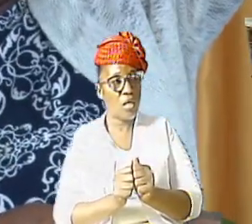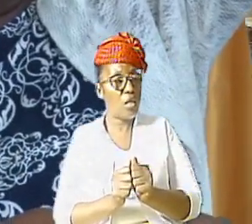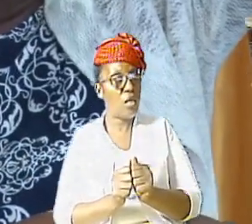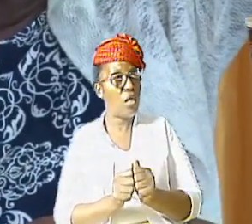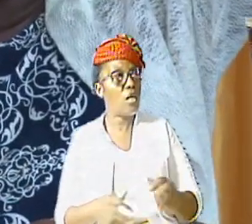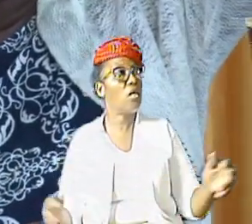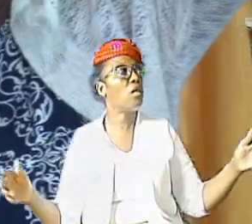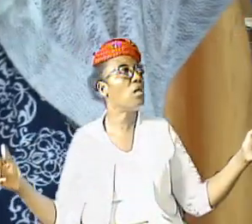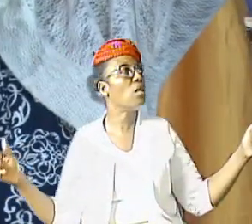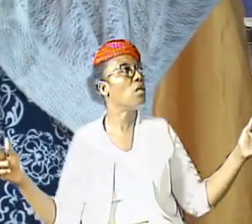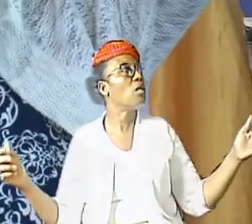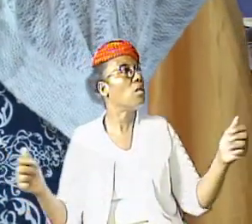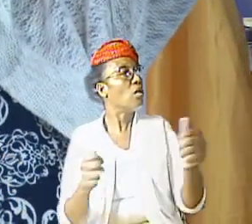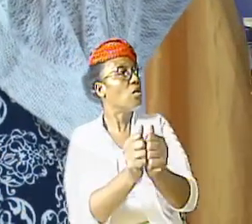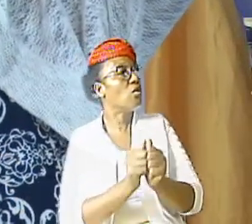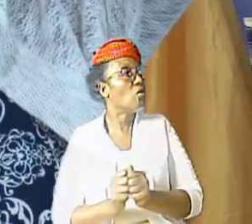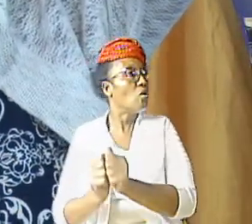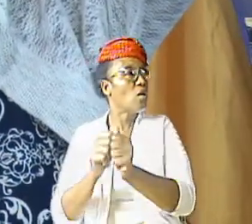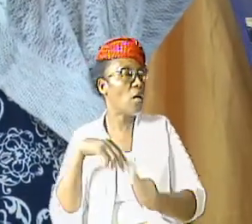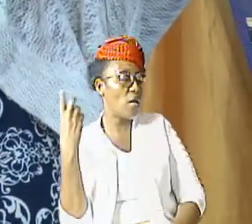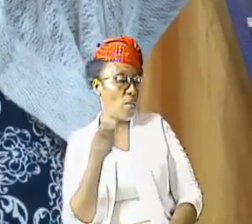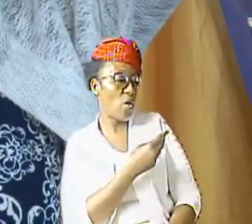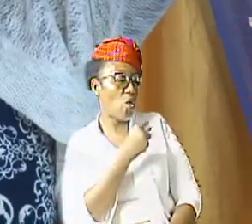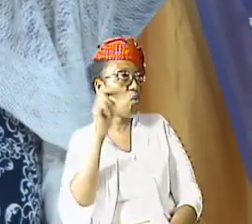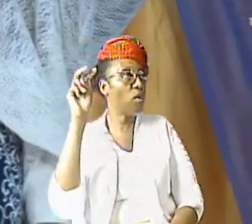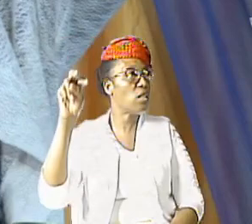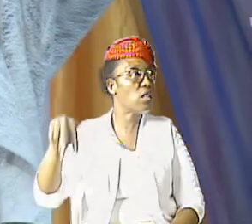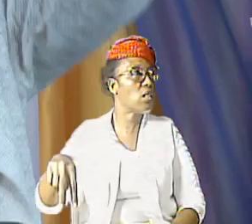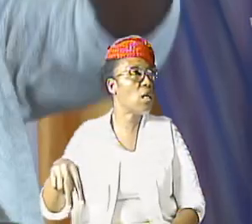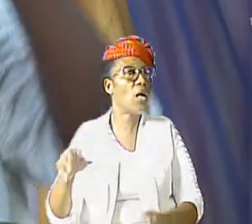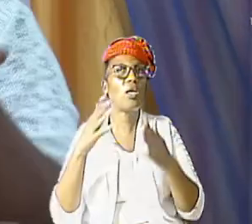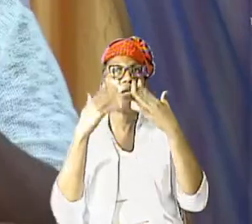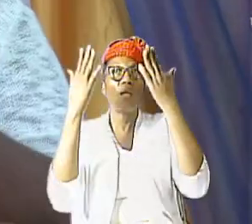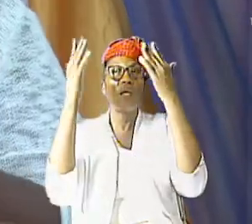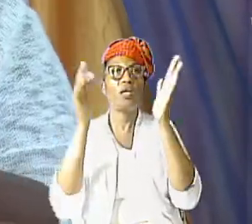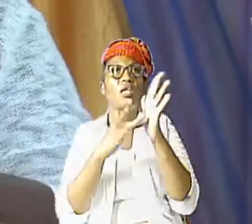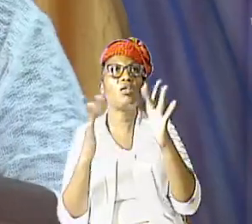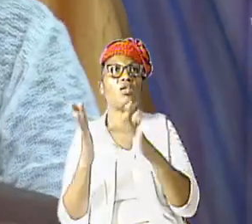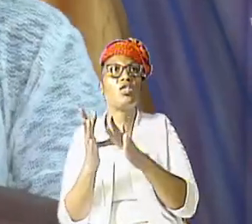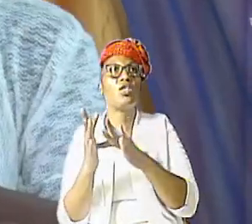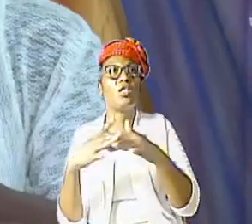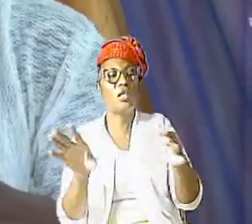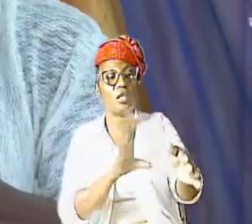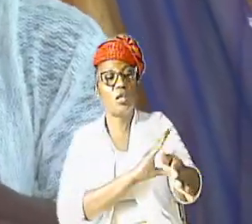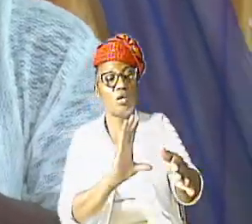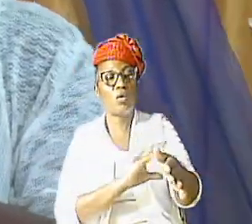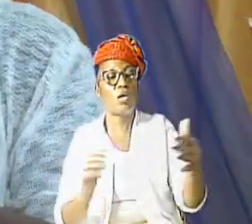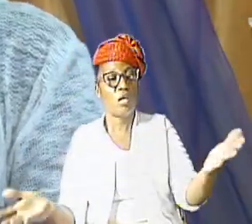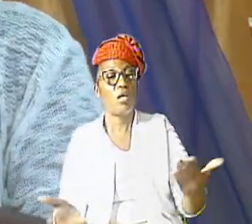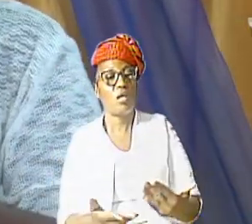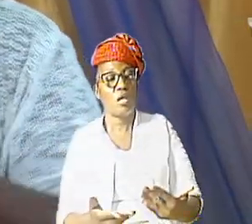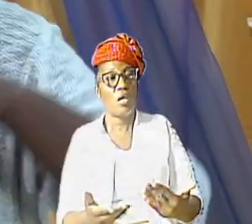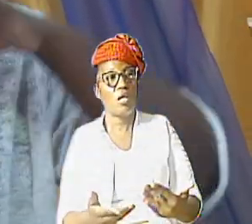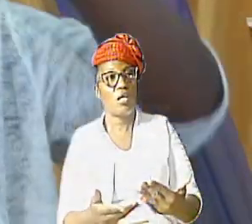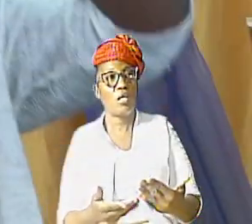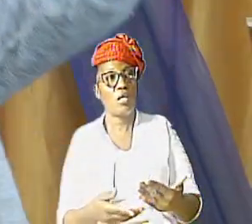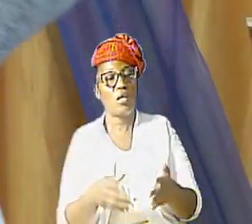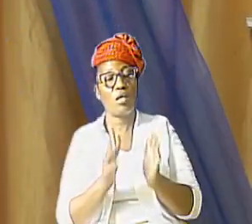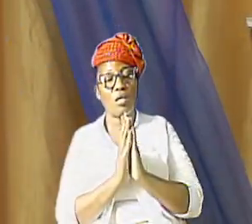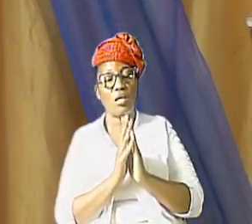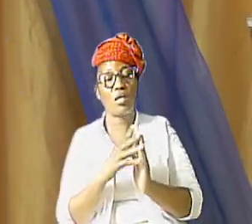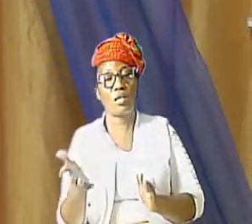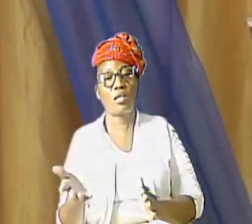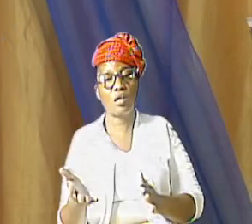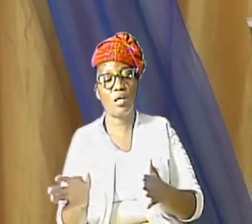we stand. Hallelujah. Hallelujah. Hallelujah. Thank you, Jesus. If the choir was here this morning, they would ask, I would ask them